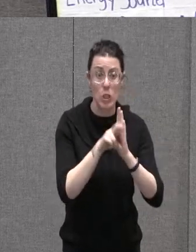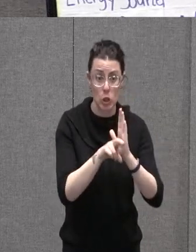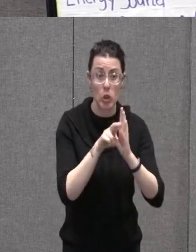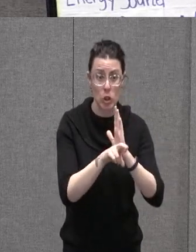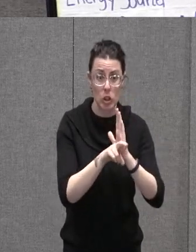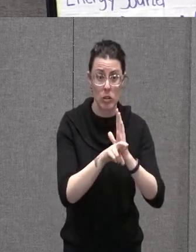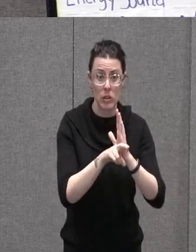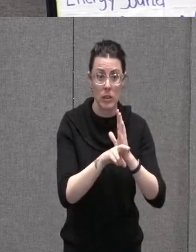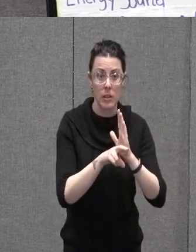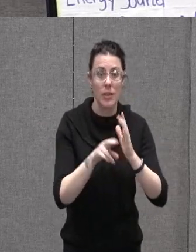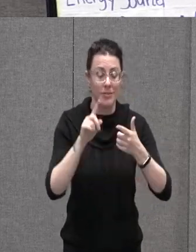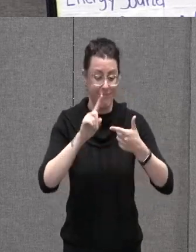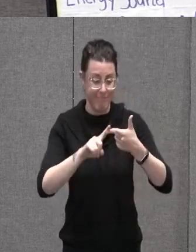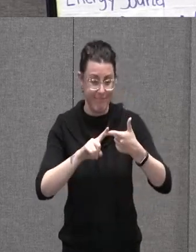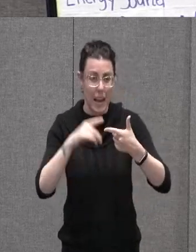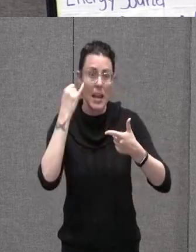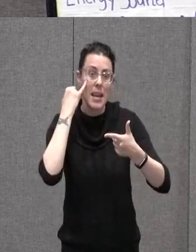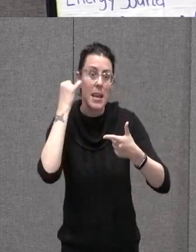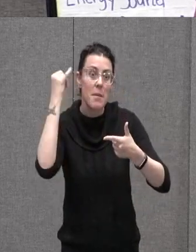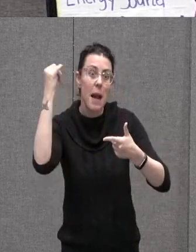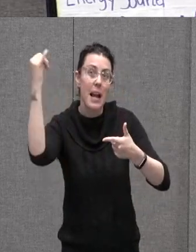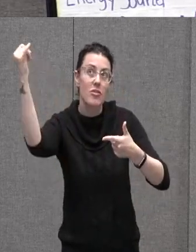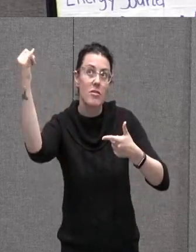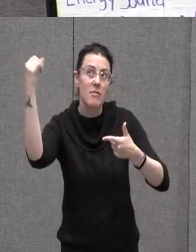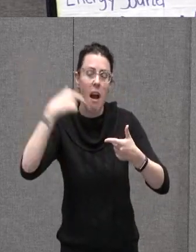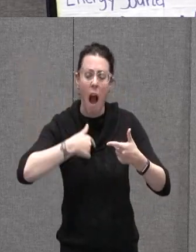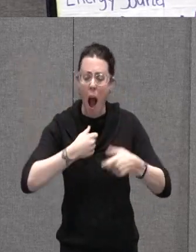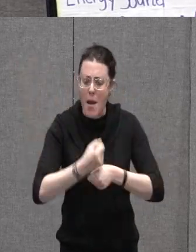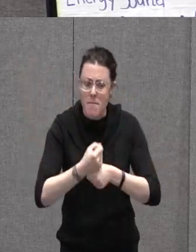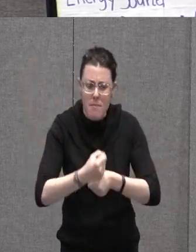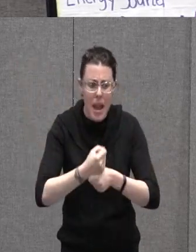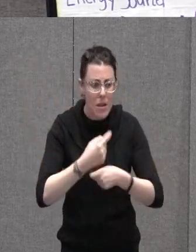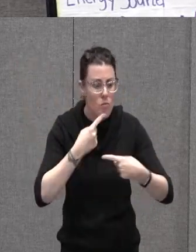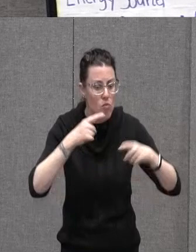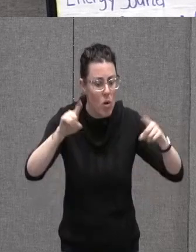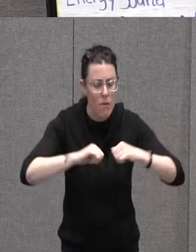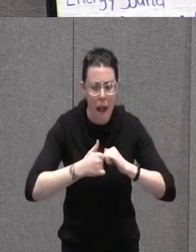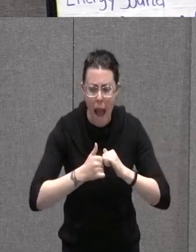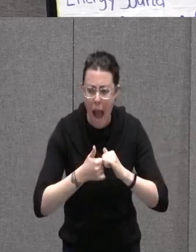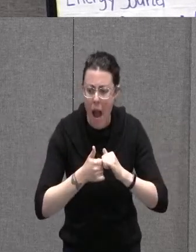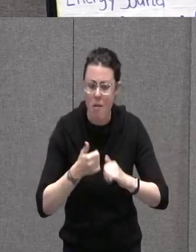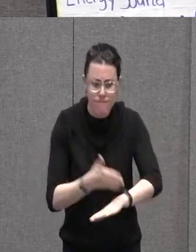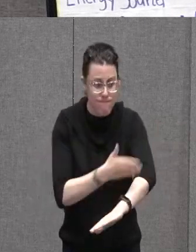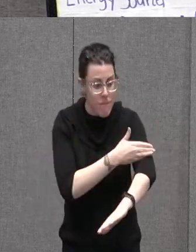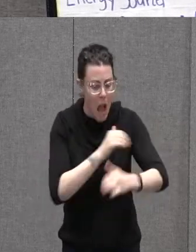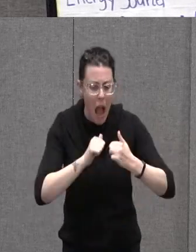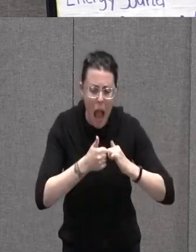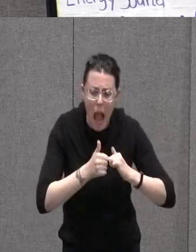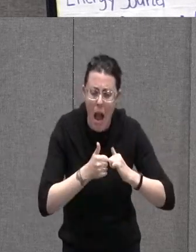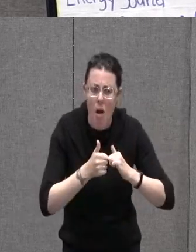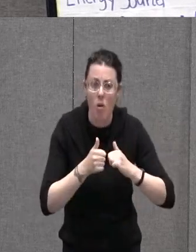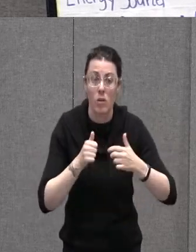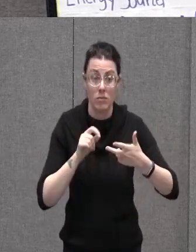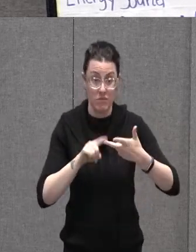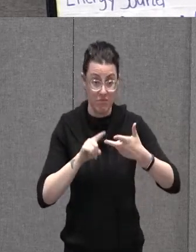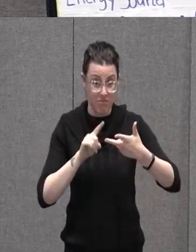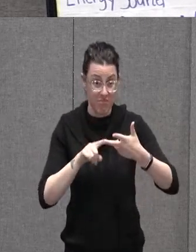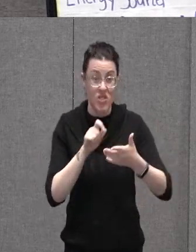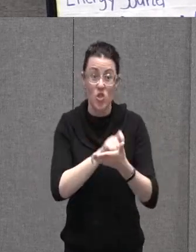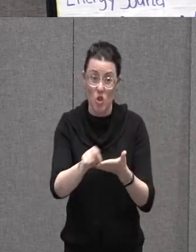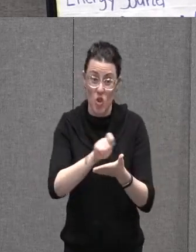Make sure you're thinking like, how can I make this work? How can I make it better? Make sure you have your journal or any paper. Make sure you're